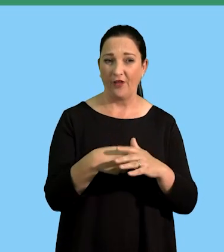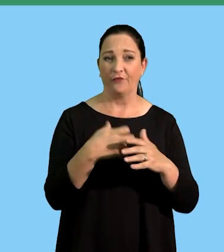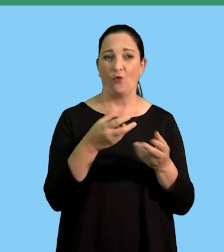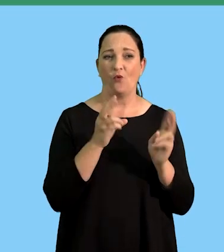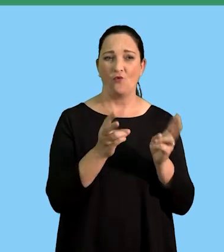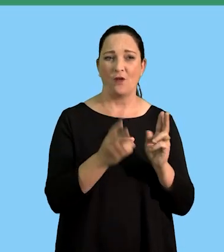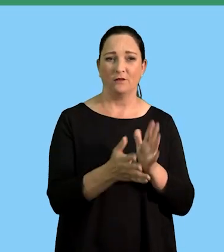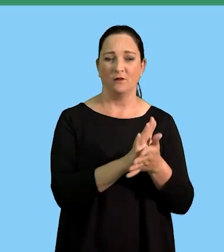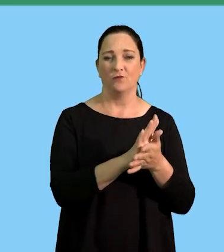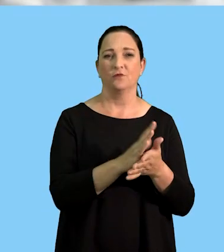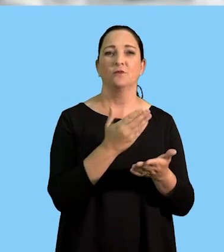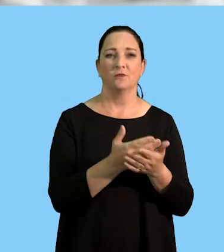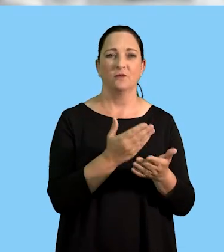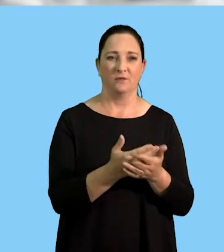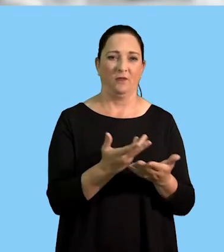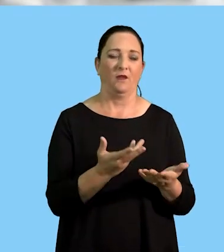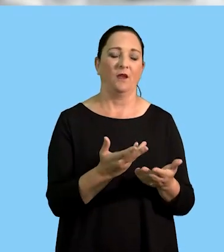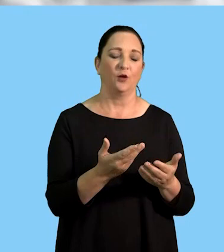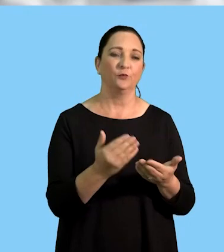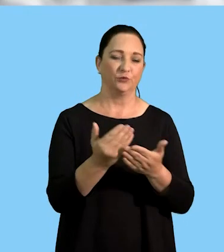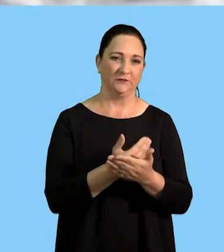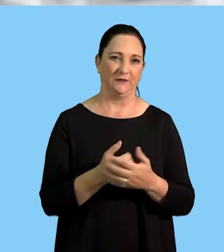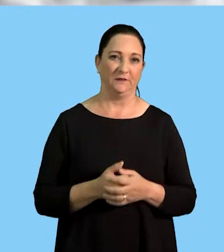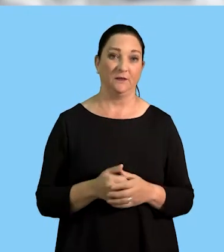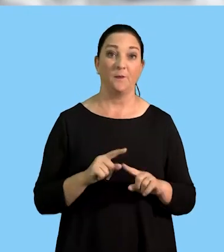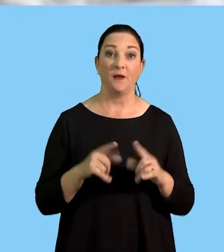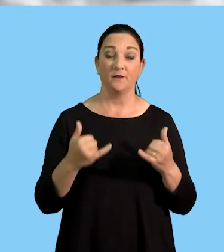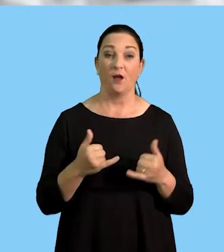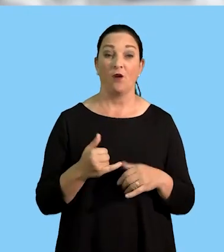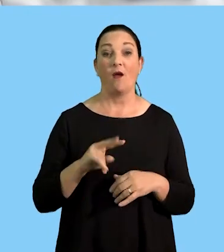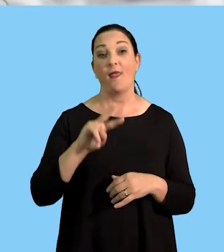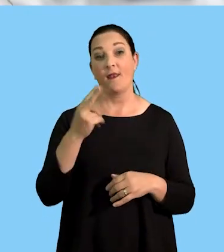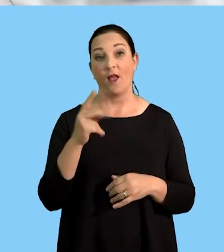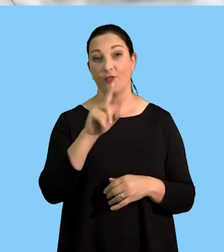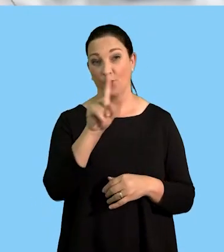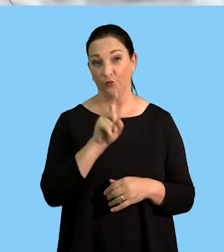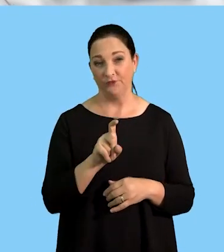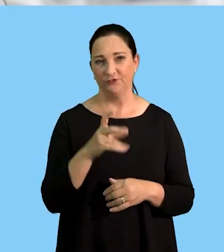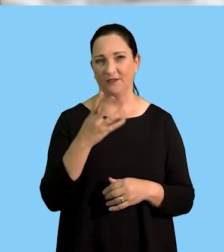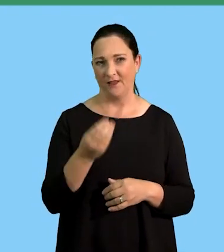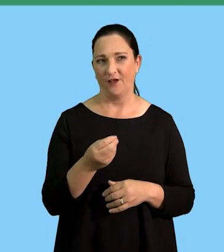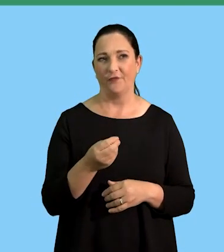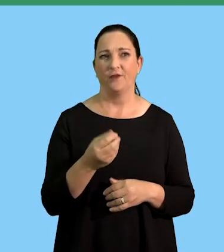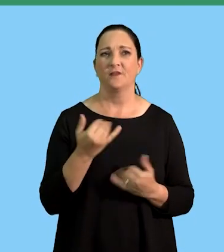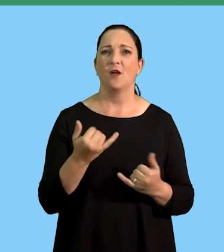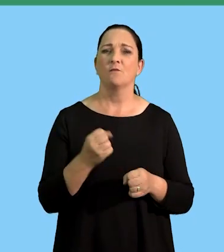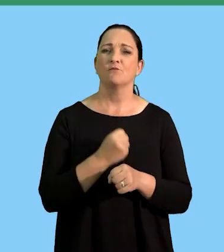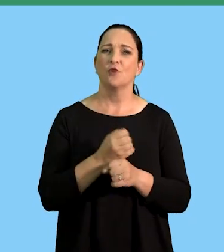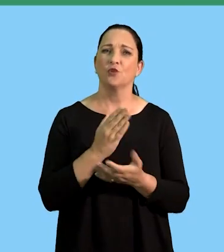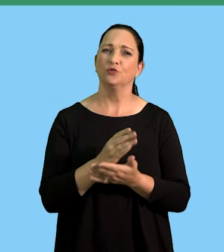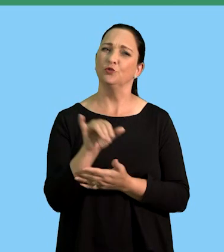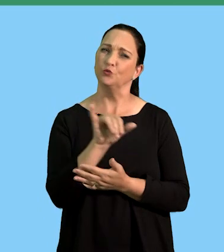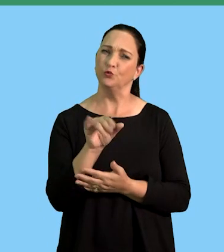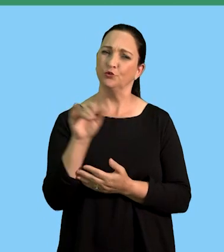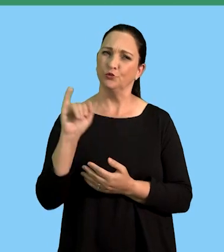then we have another application question. Here we're expected to identify the types of insurance which is